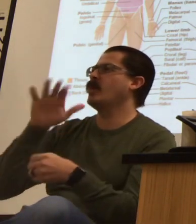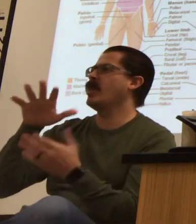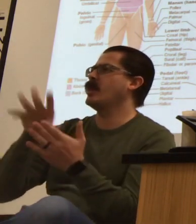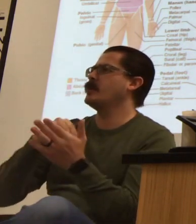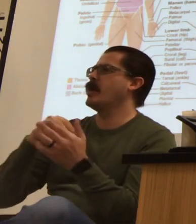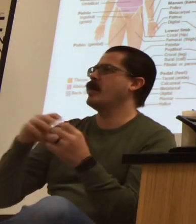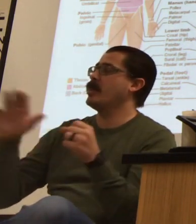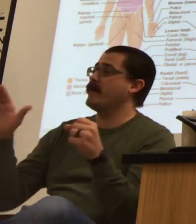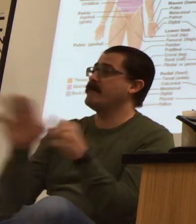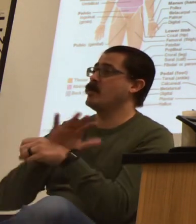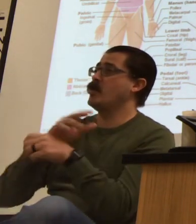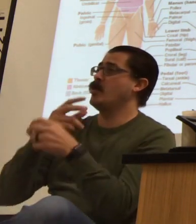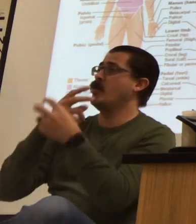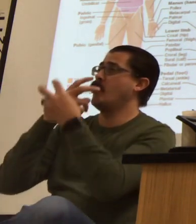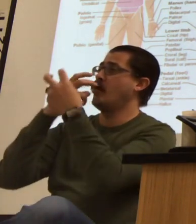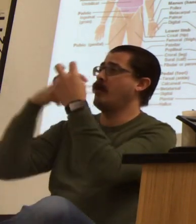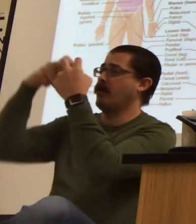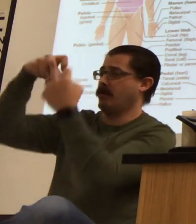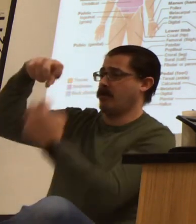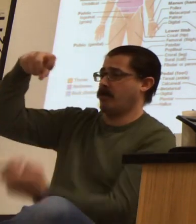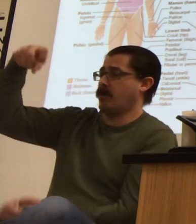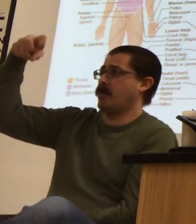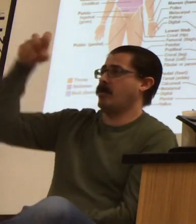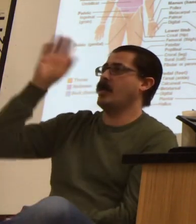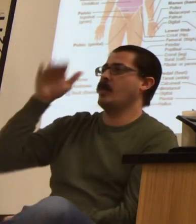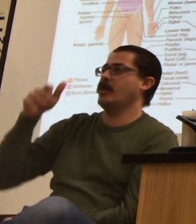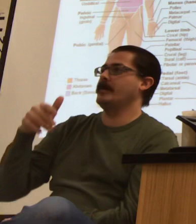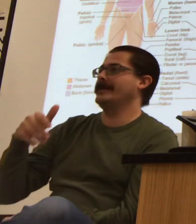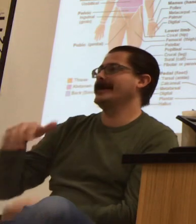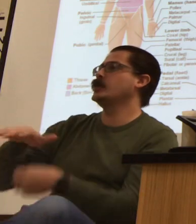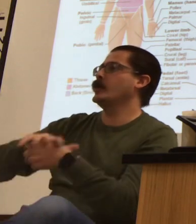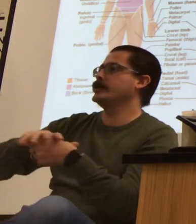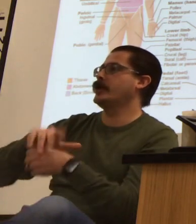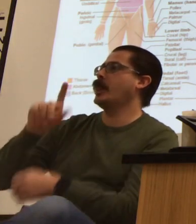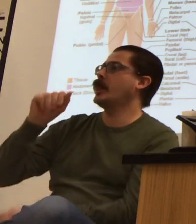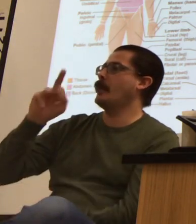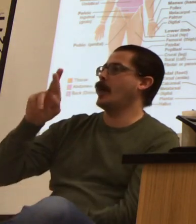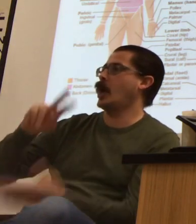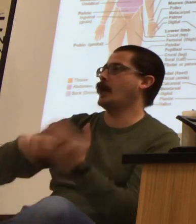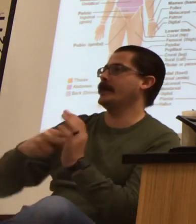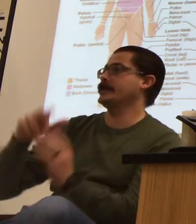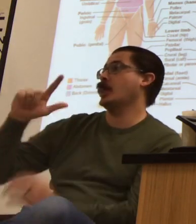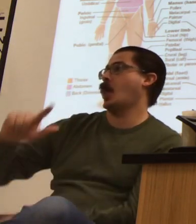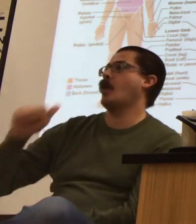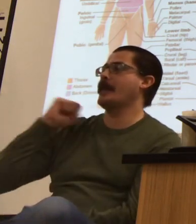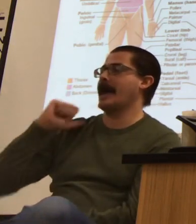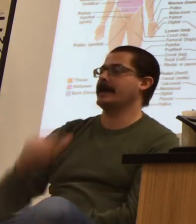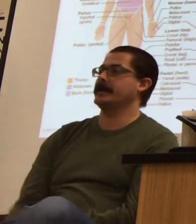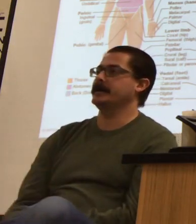full vertebral column later, but as a region, just know lumbar, lower back. Okay.